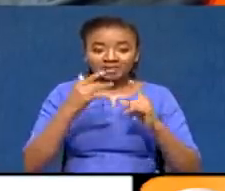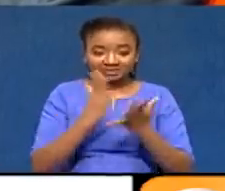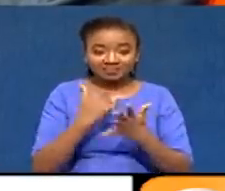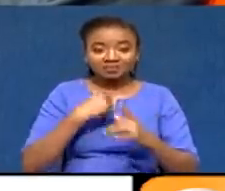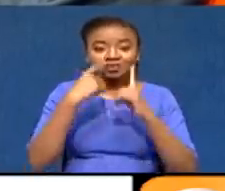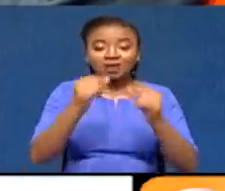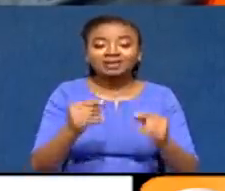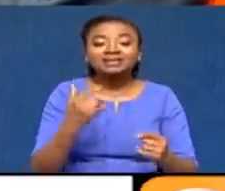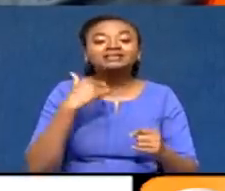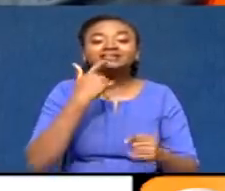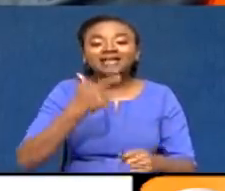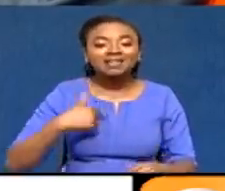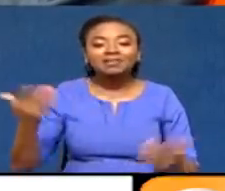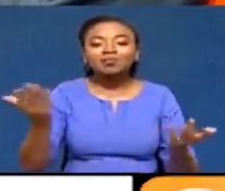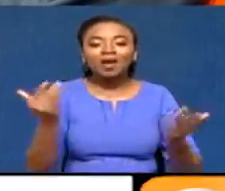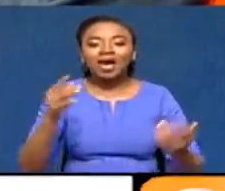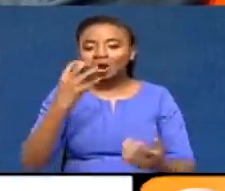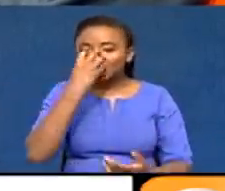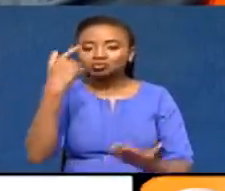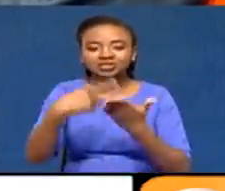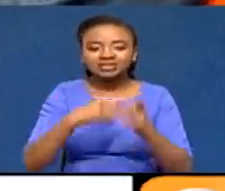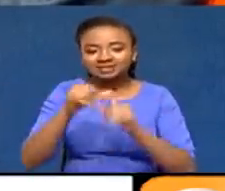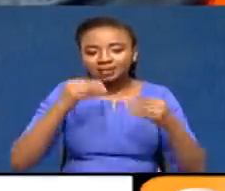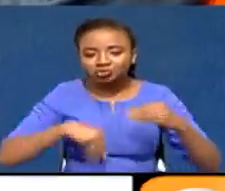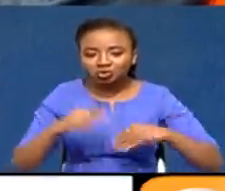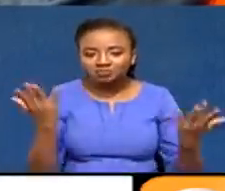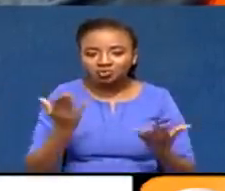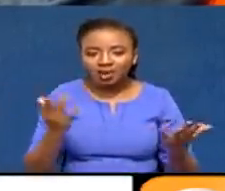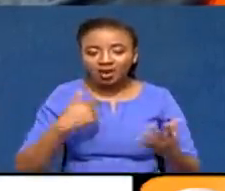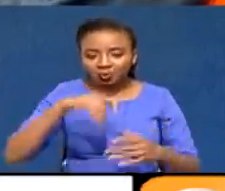Tell me anywhere where Ruto has talked about corruption. Okay. Fighting corruption. Real quick.